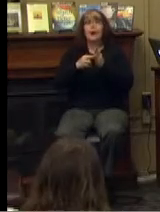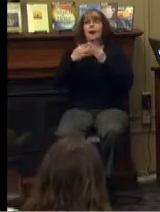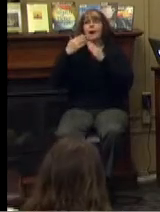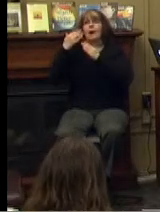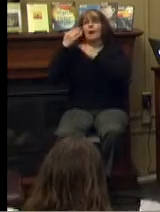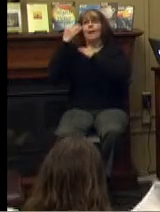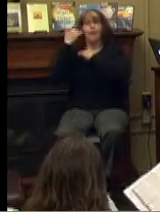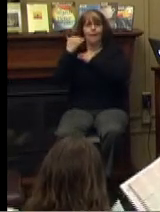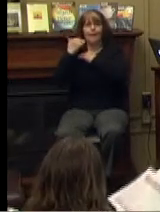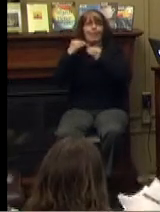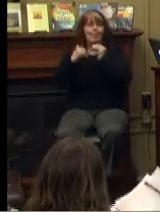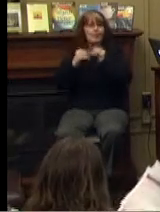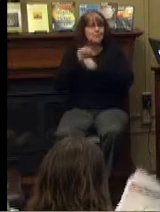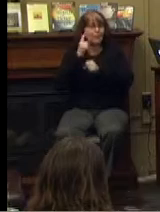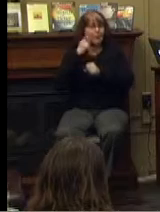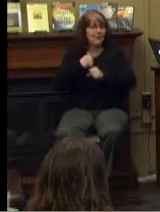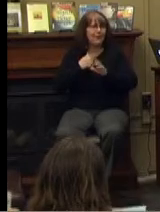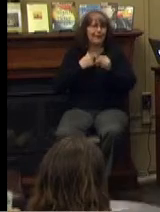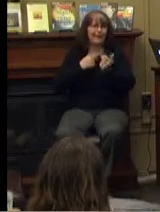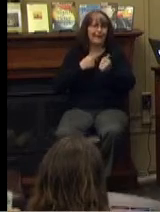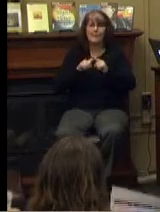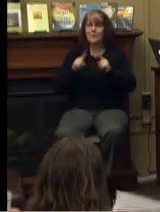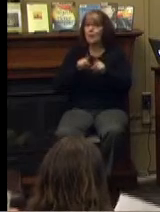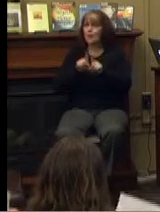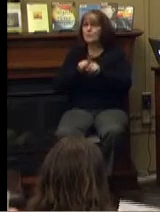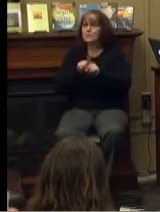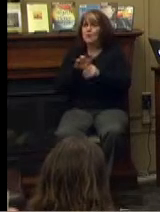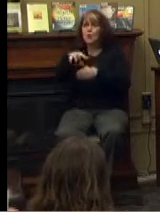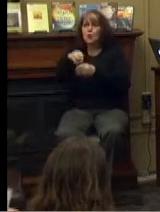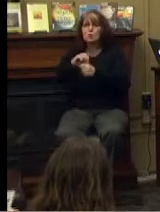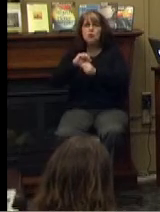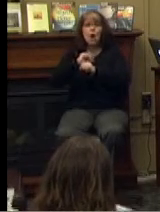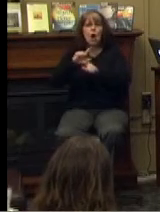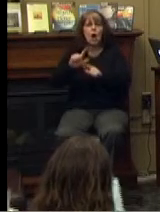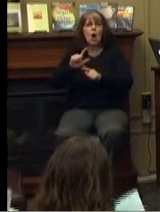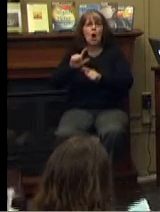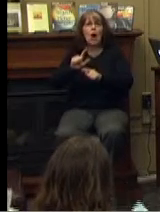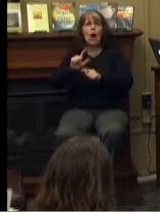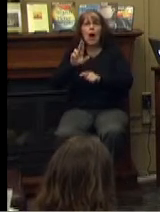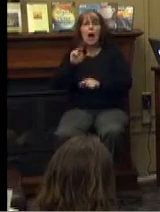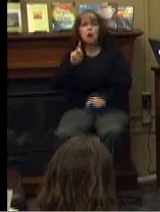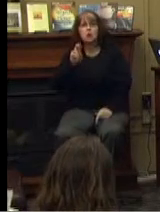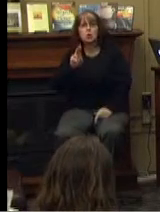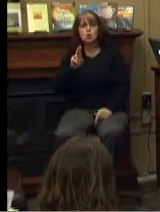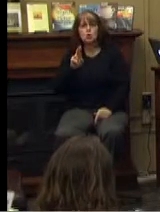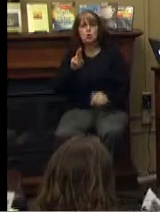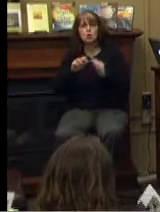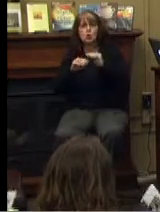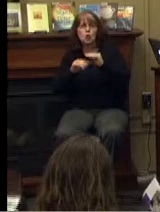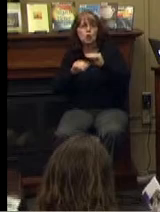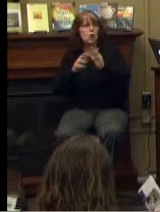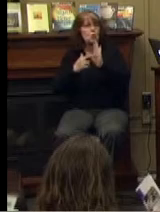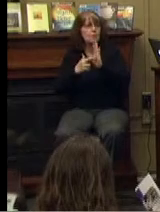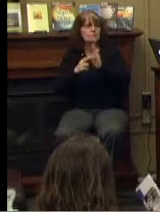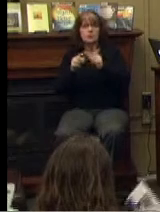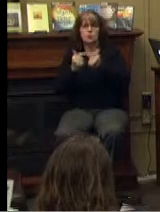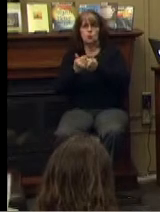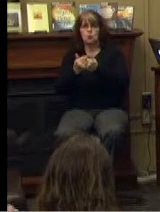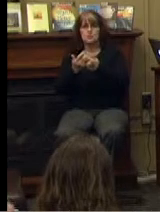it captures all of the underrepresented groups and provides the same opportunities for all of them. So particularly